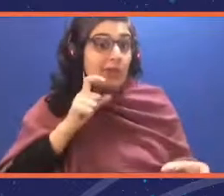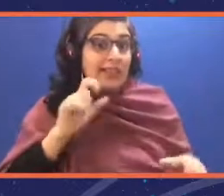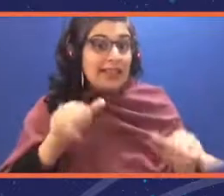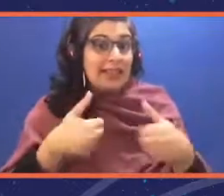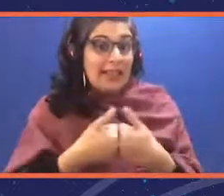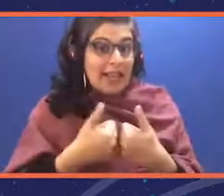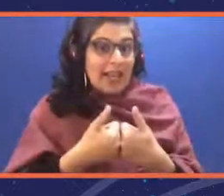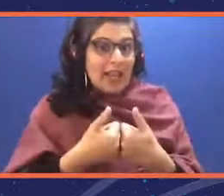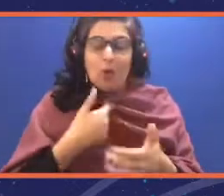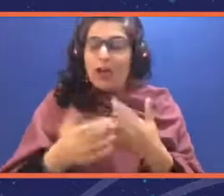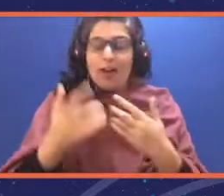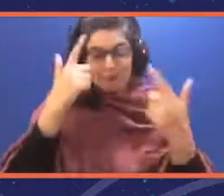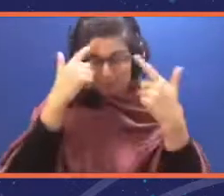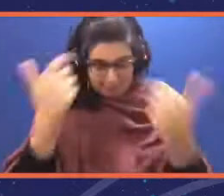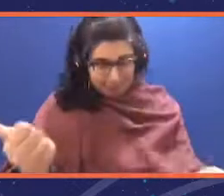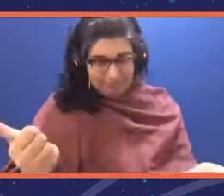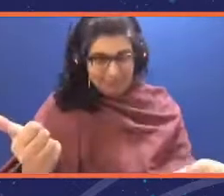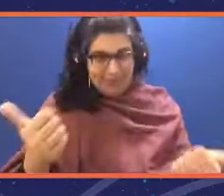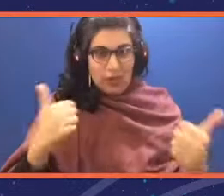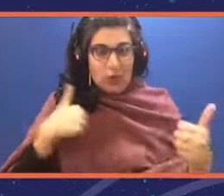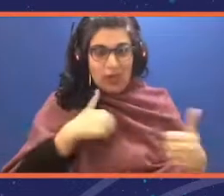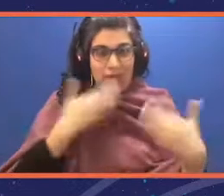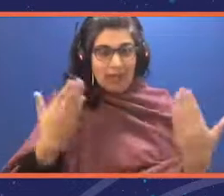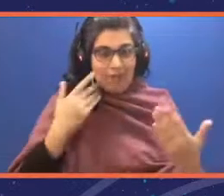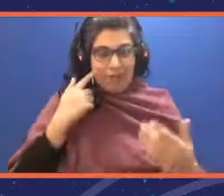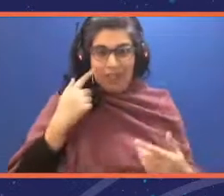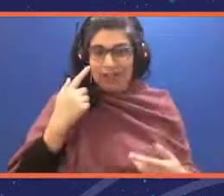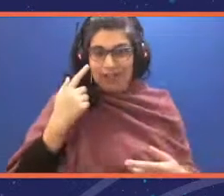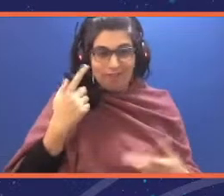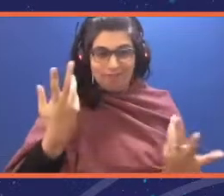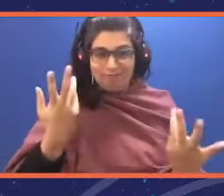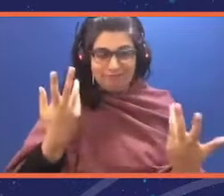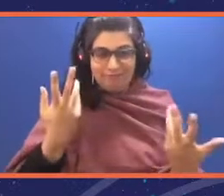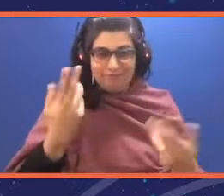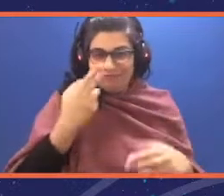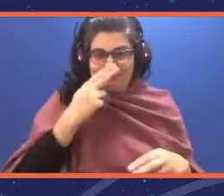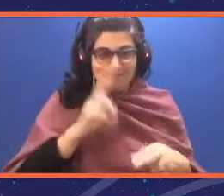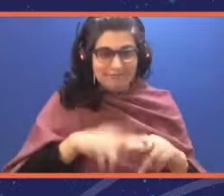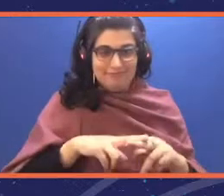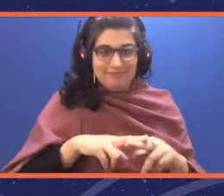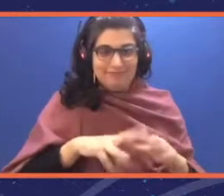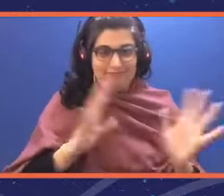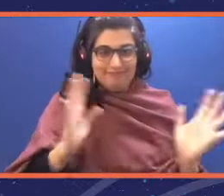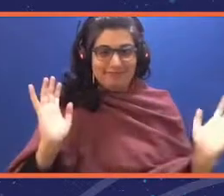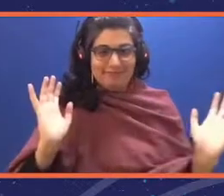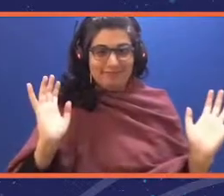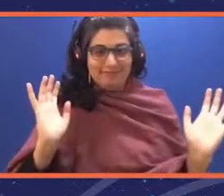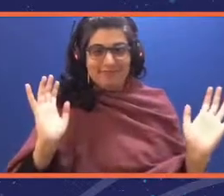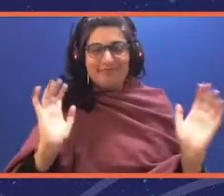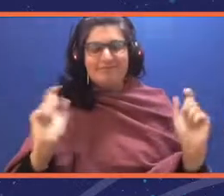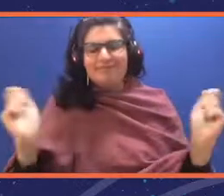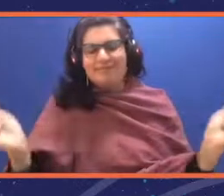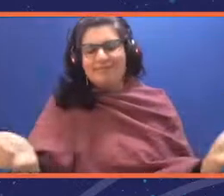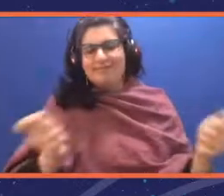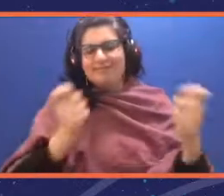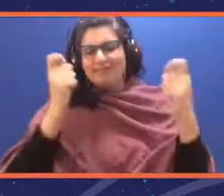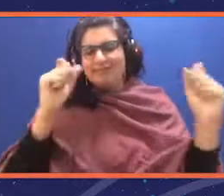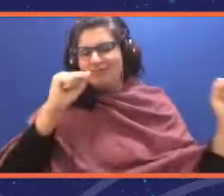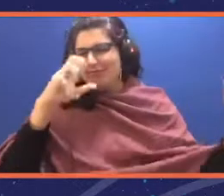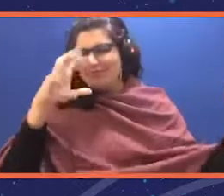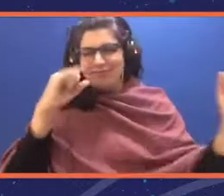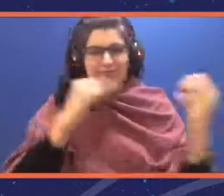choice. We're just here for the fun, for the rollout, and to celebrate these dope artists, these dope projects.